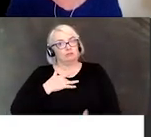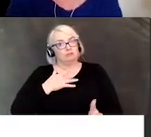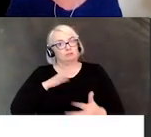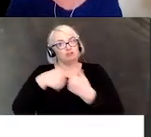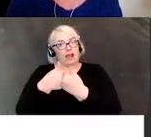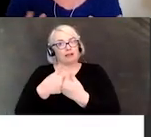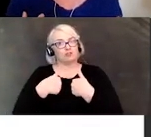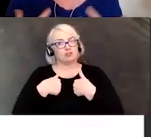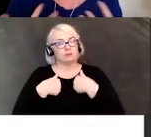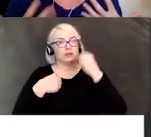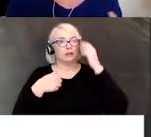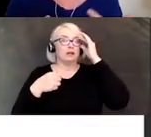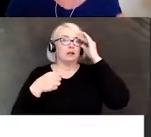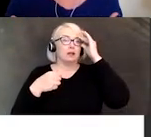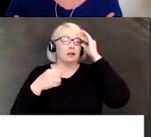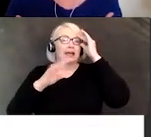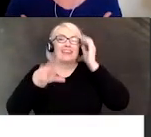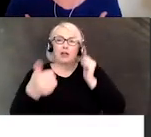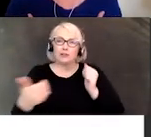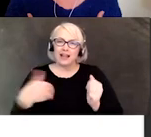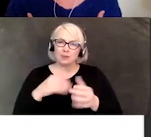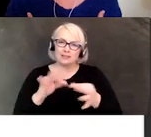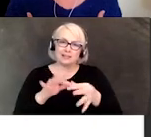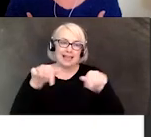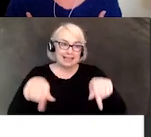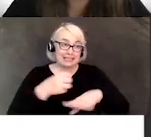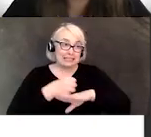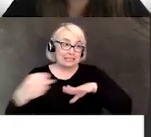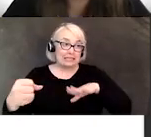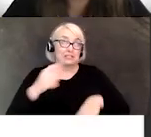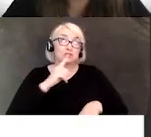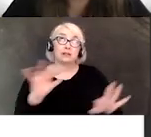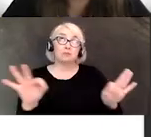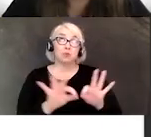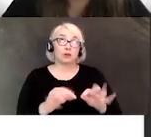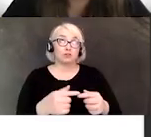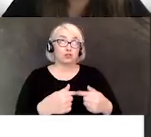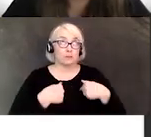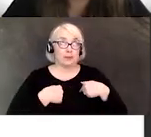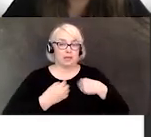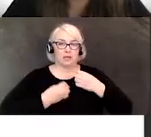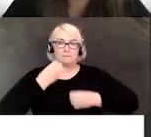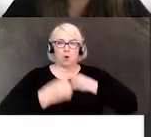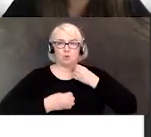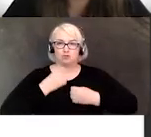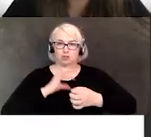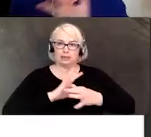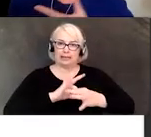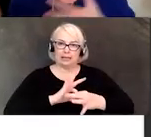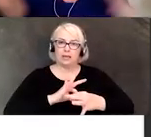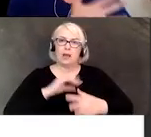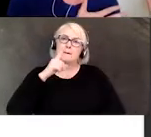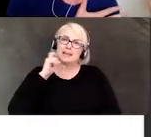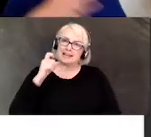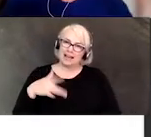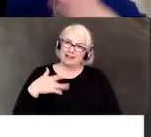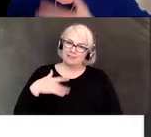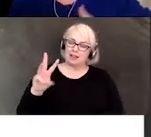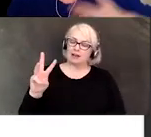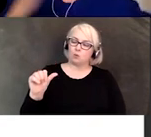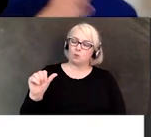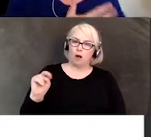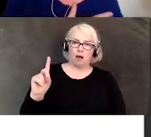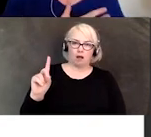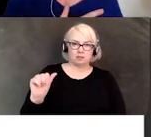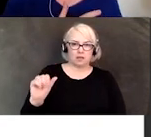scene, I think is the scene is really important to me emotionally because I feel like Wanda Maximoff and all her